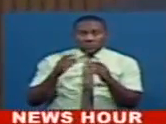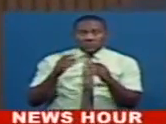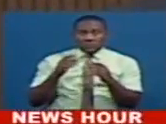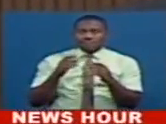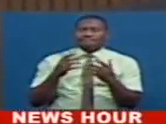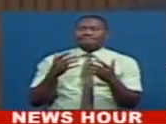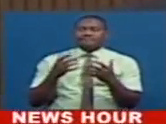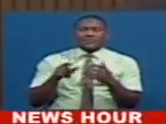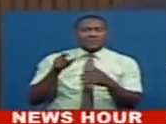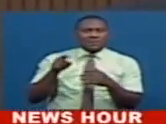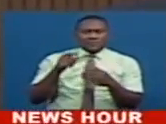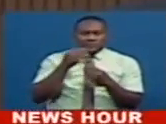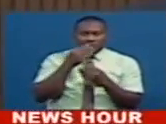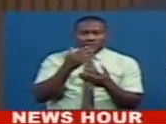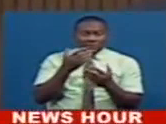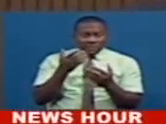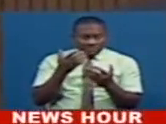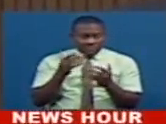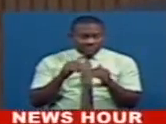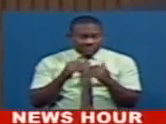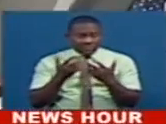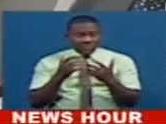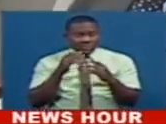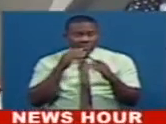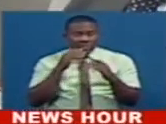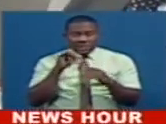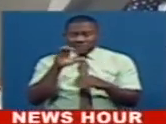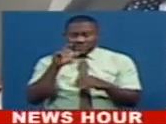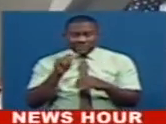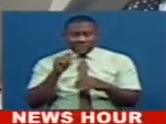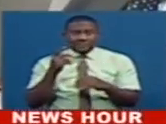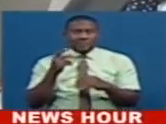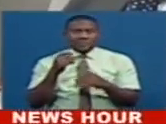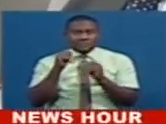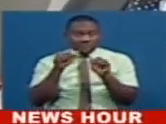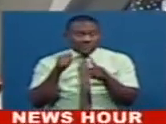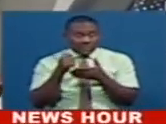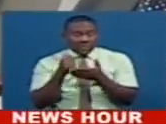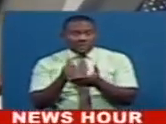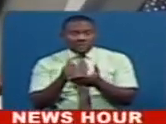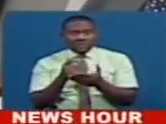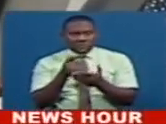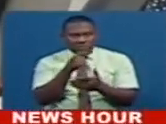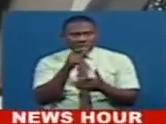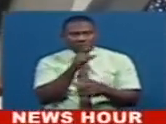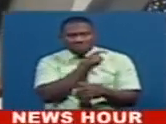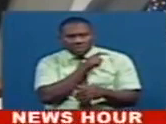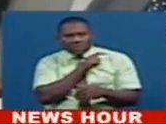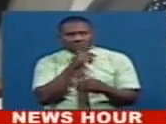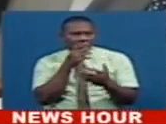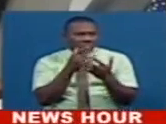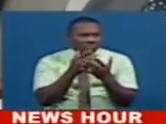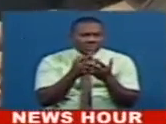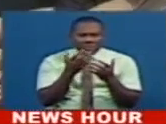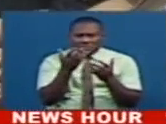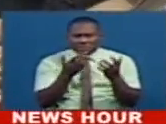collaboration and information sharing through communication technology system that will enable the key stakeholders to